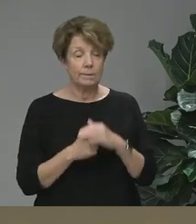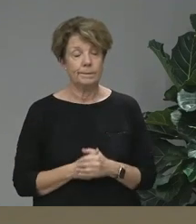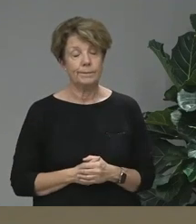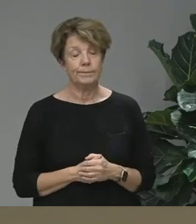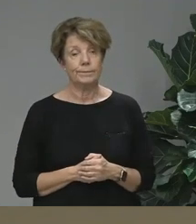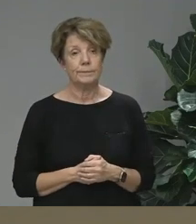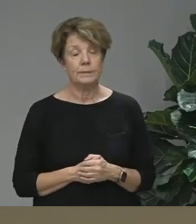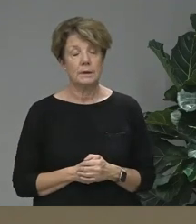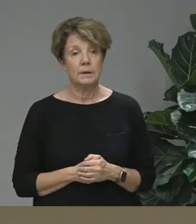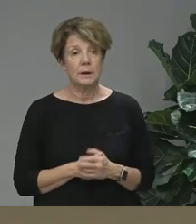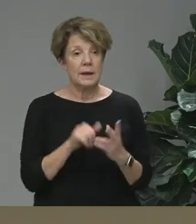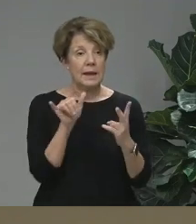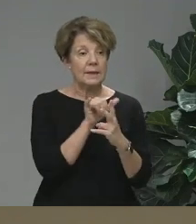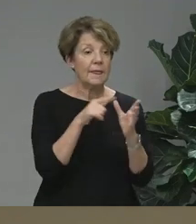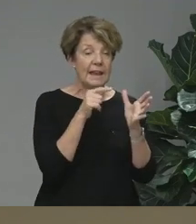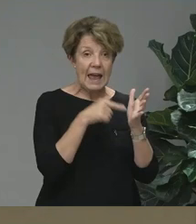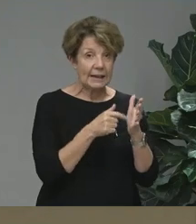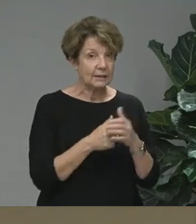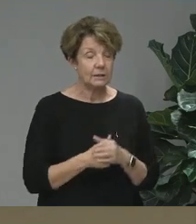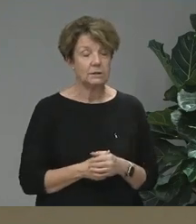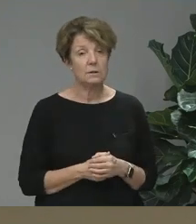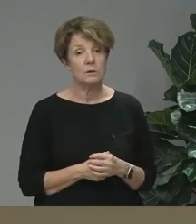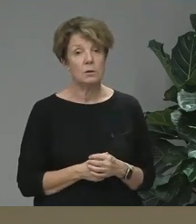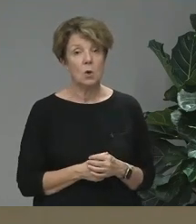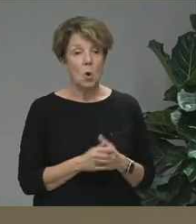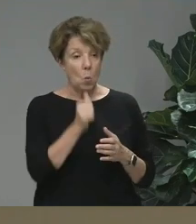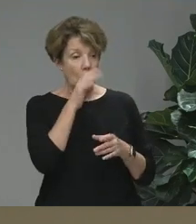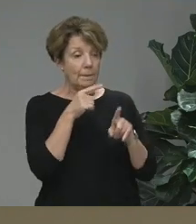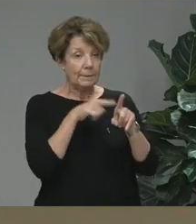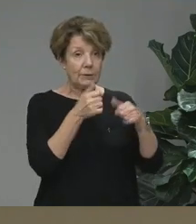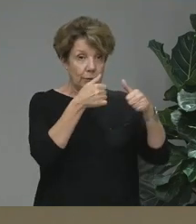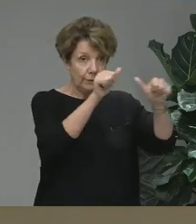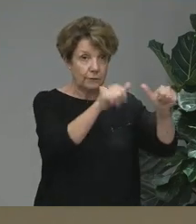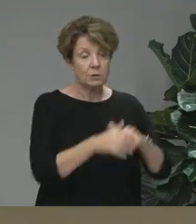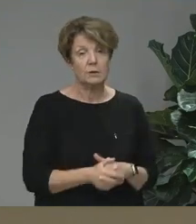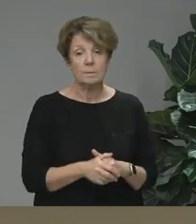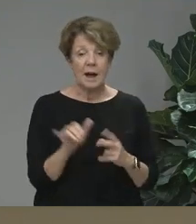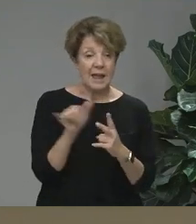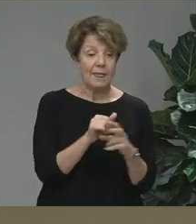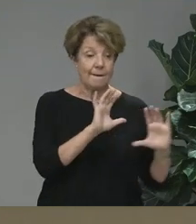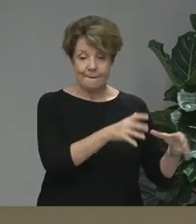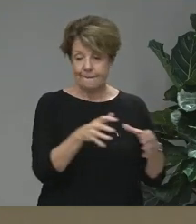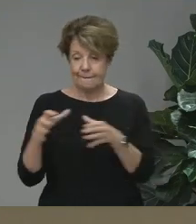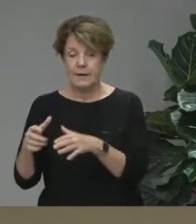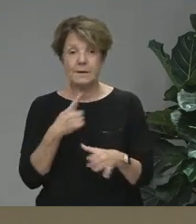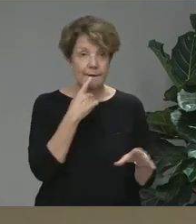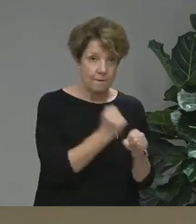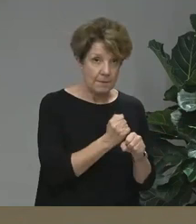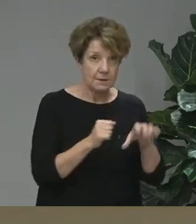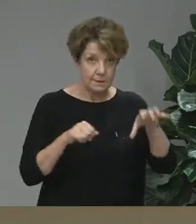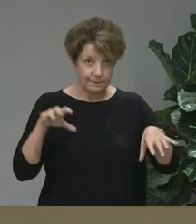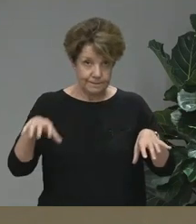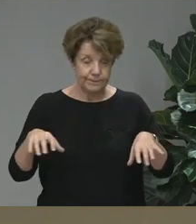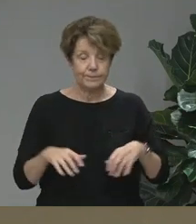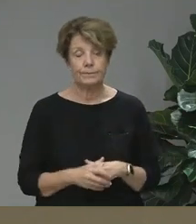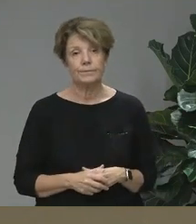either the Act won't be pursued by either side of government, or if it is, it won't have